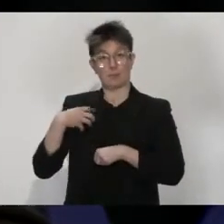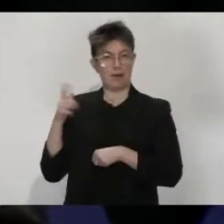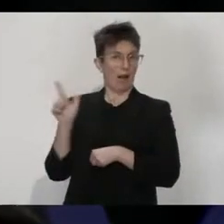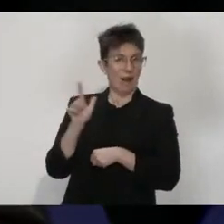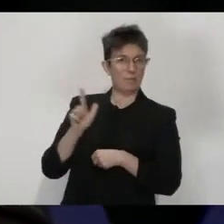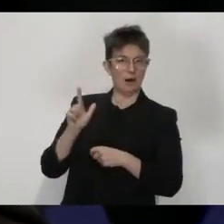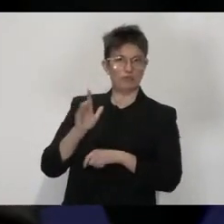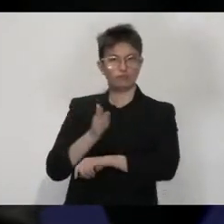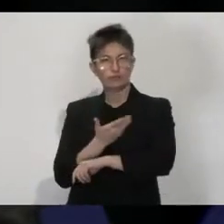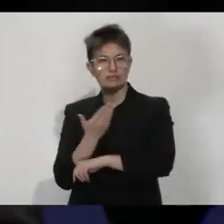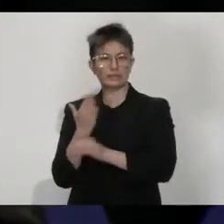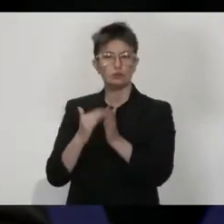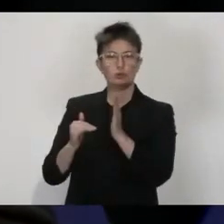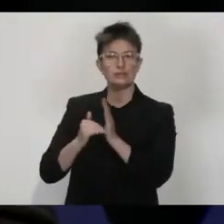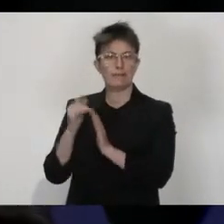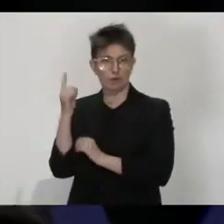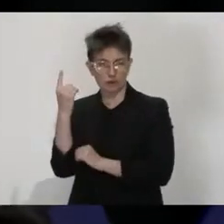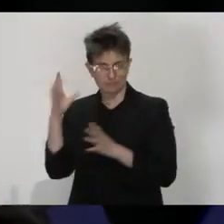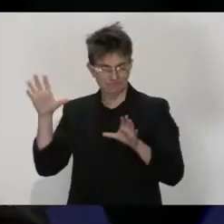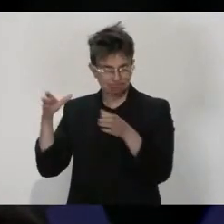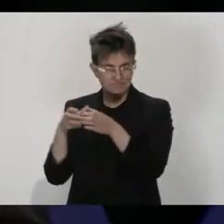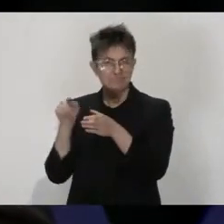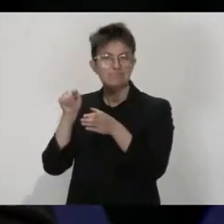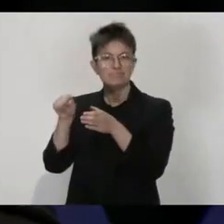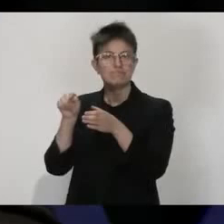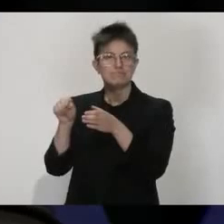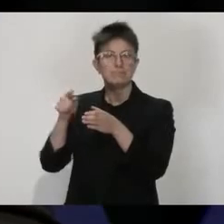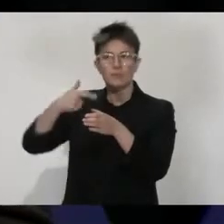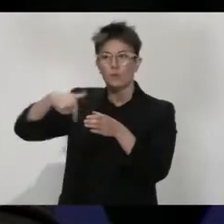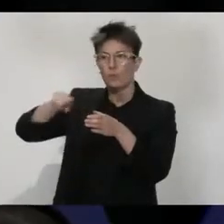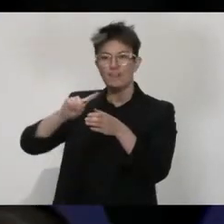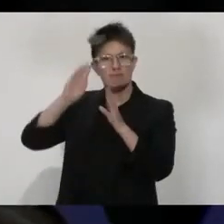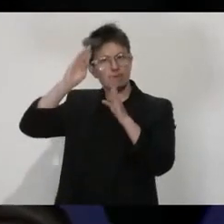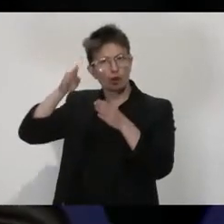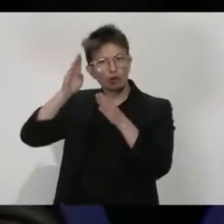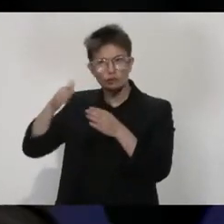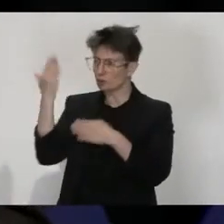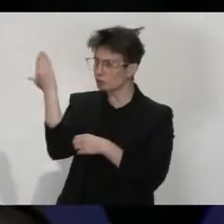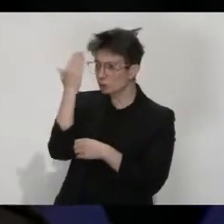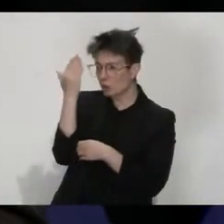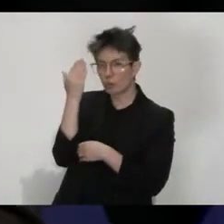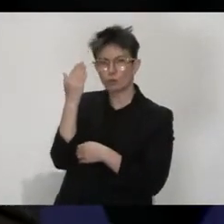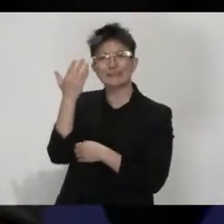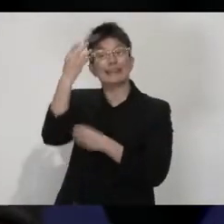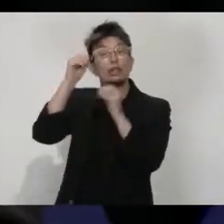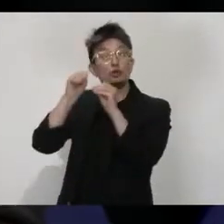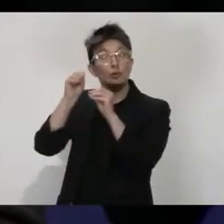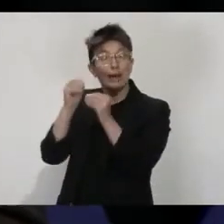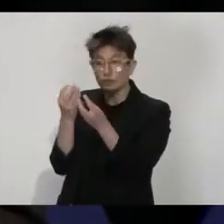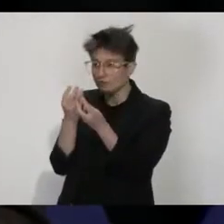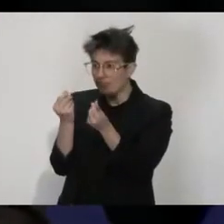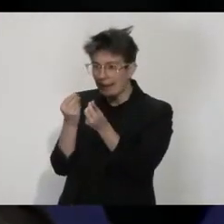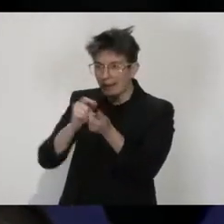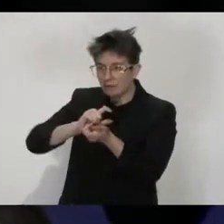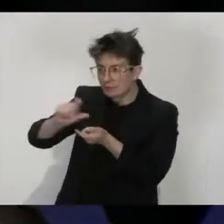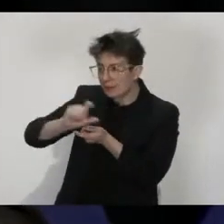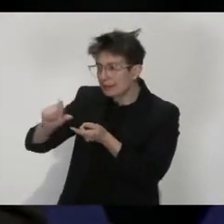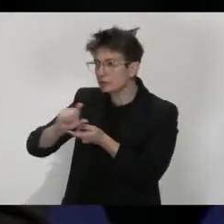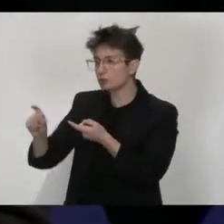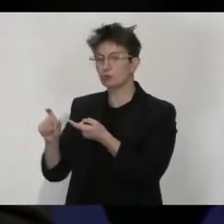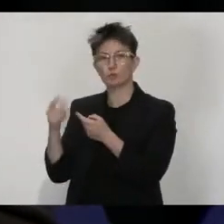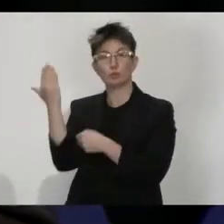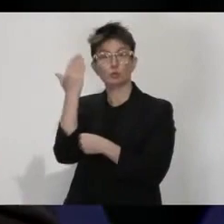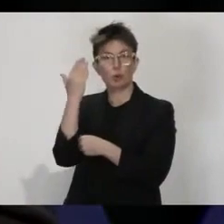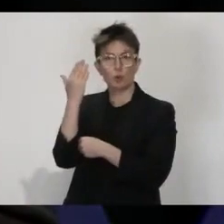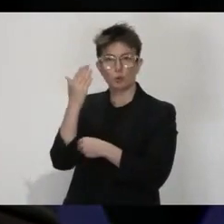terms of maintenance, building new or rebuilding schools. All of this is the core work of government that education